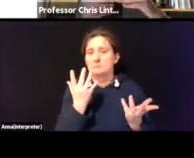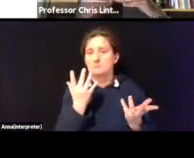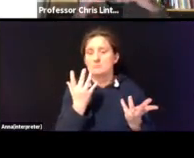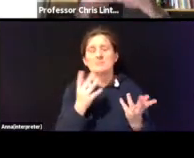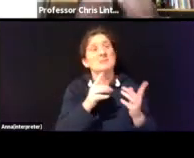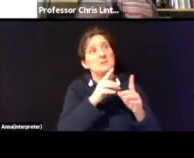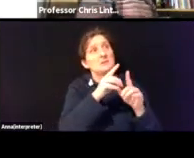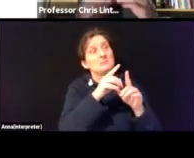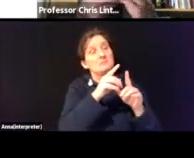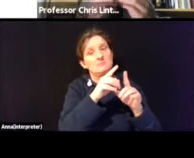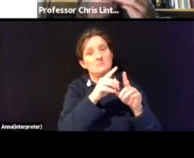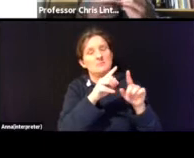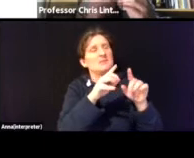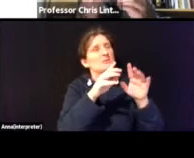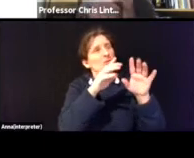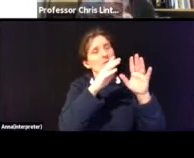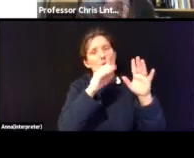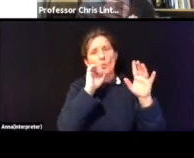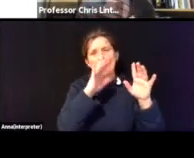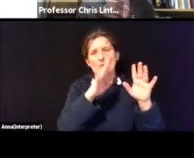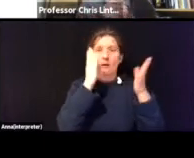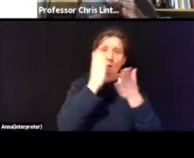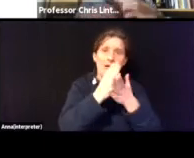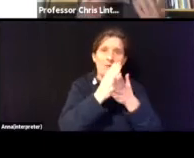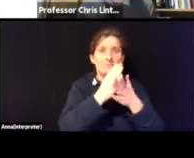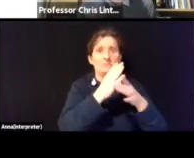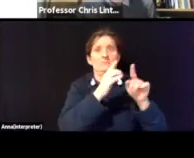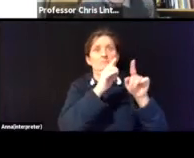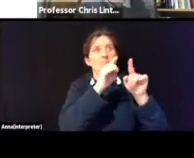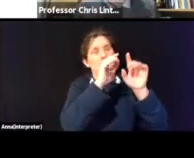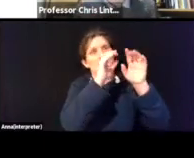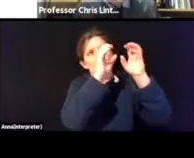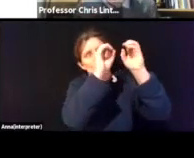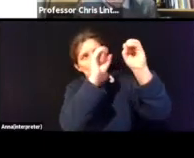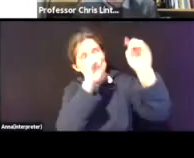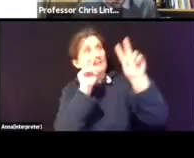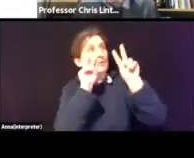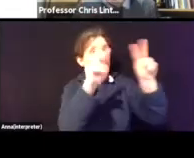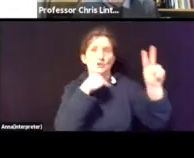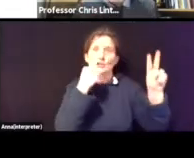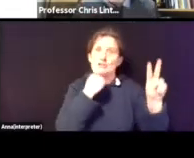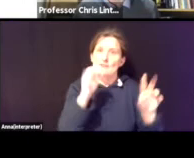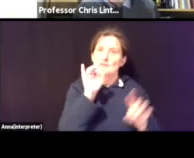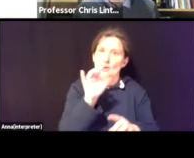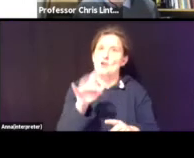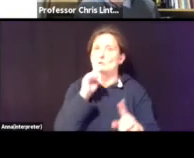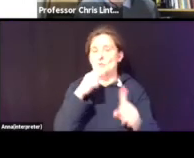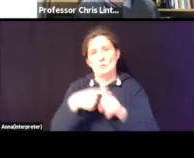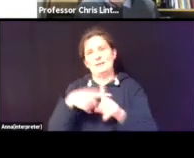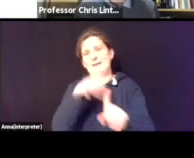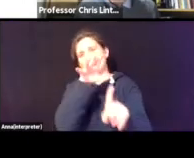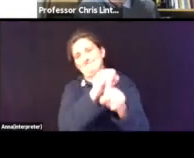have a planetary system lined up just so that we see these transits, if you watch enough stars, the odds quickly tilt in your